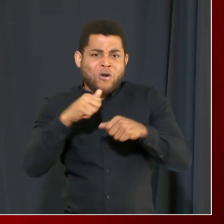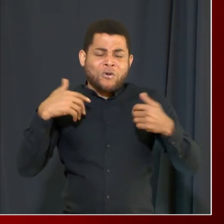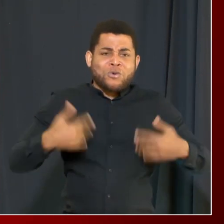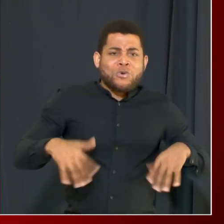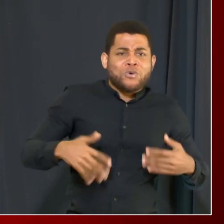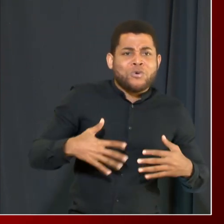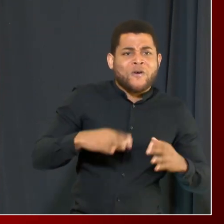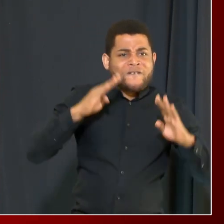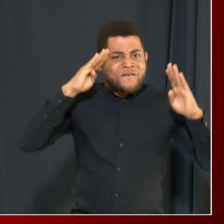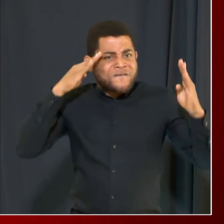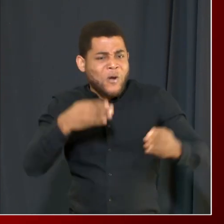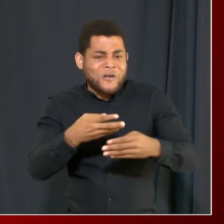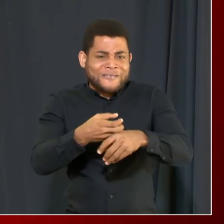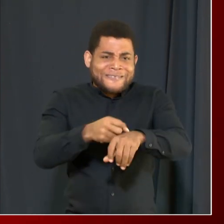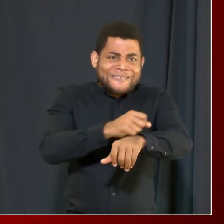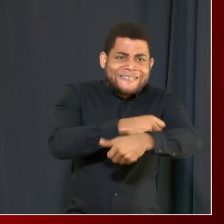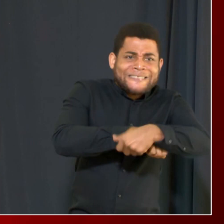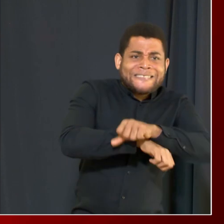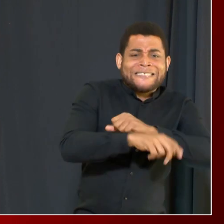see decreases across the board.